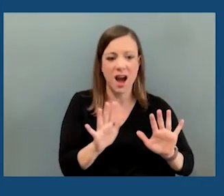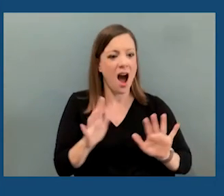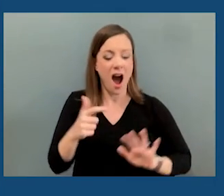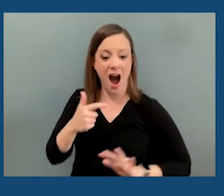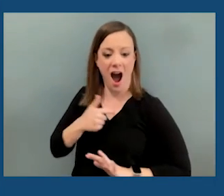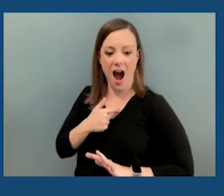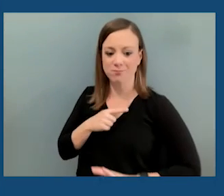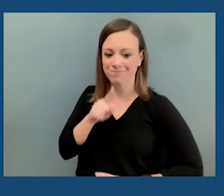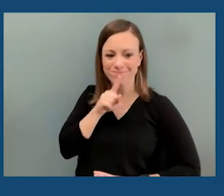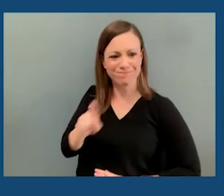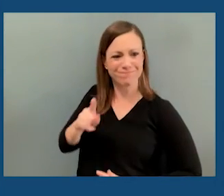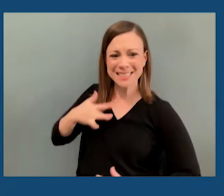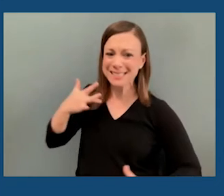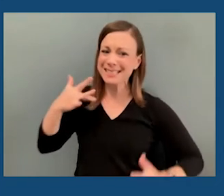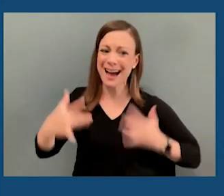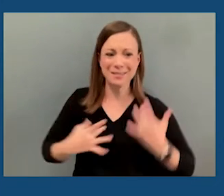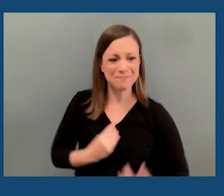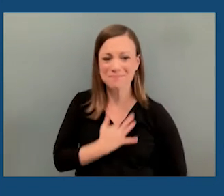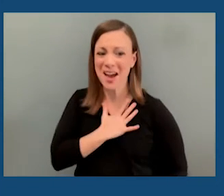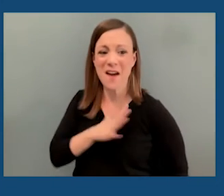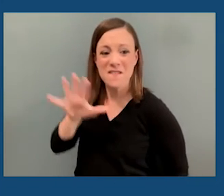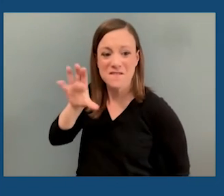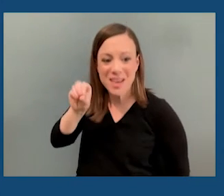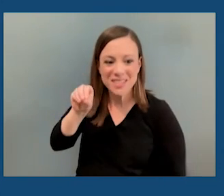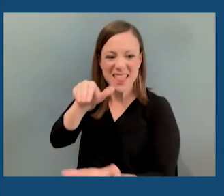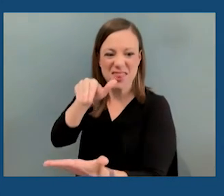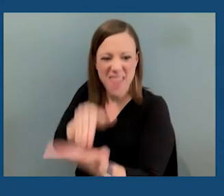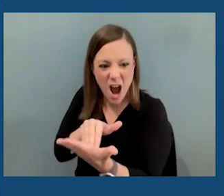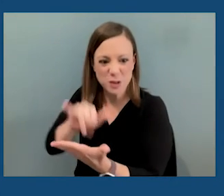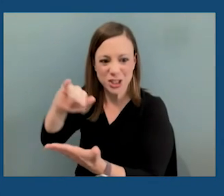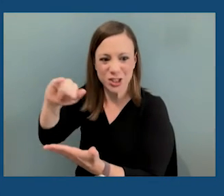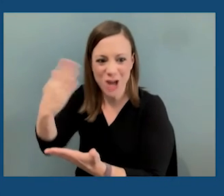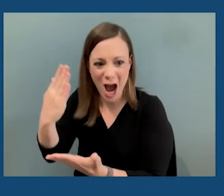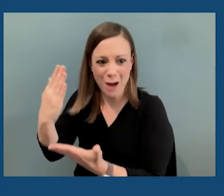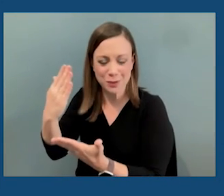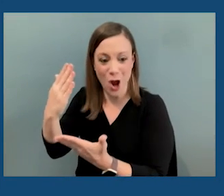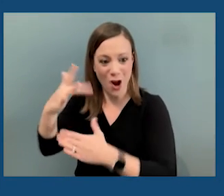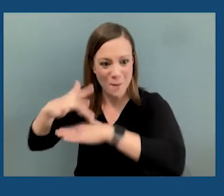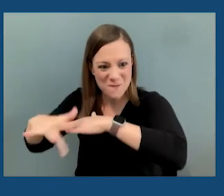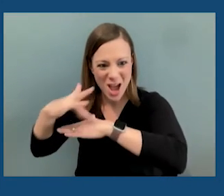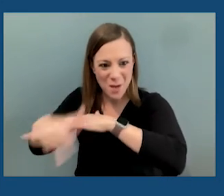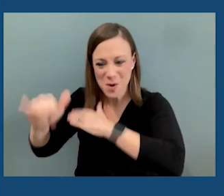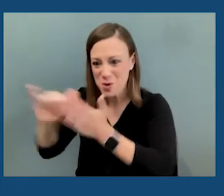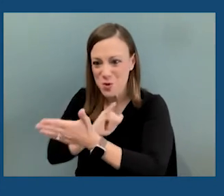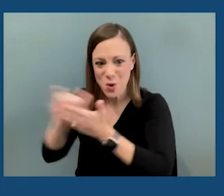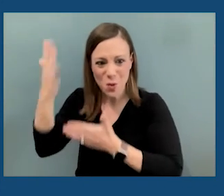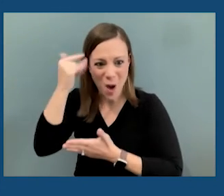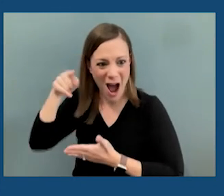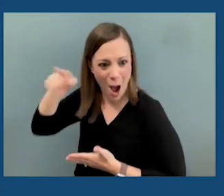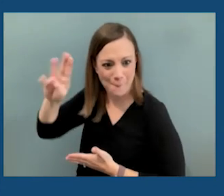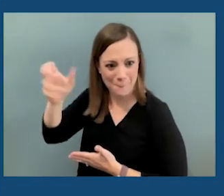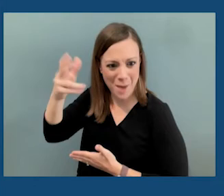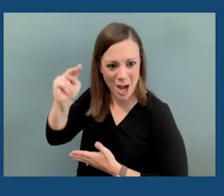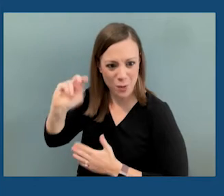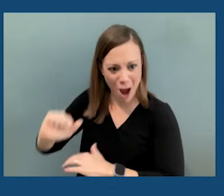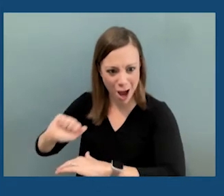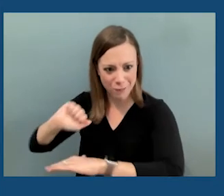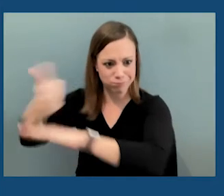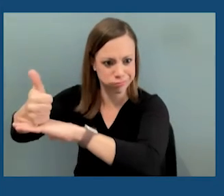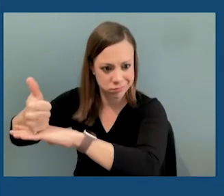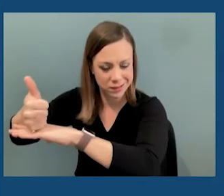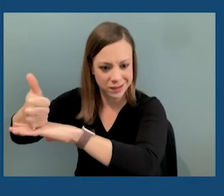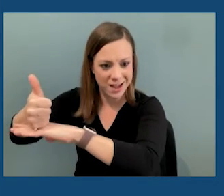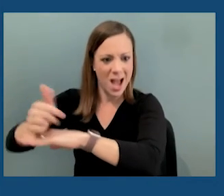50,000 jobs are coming to New York as a result of this investment. And they'll be able to create supply chain opportunities